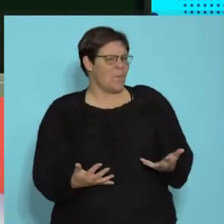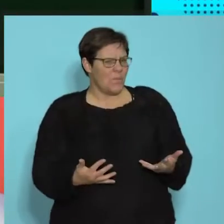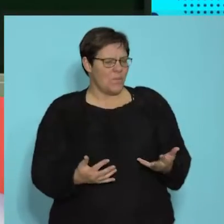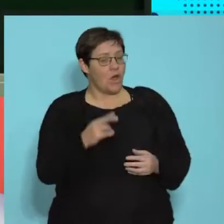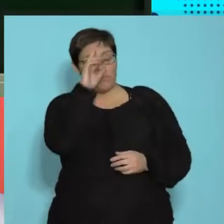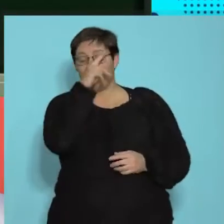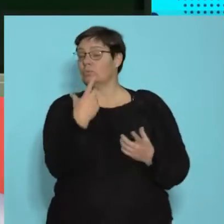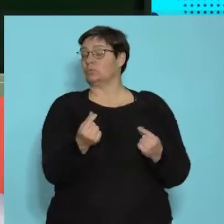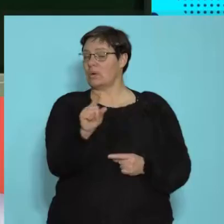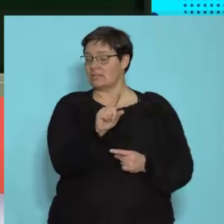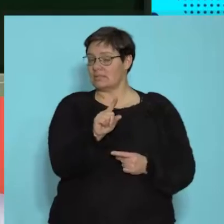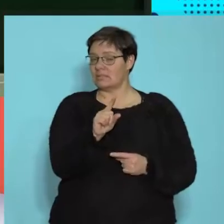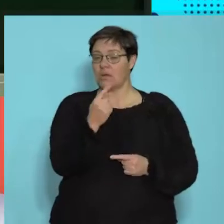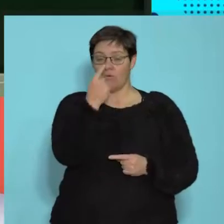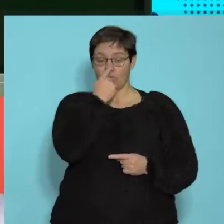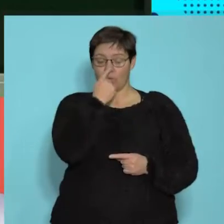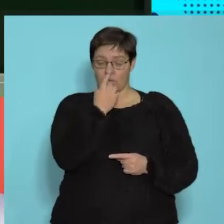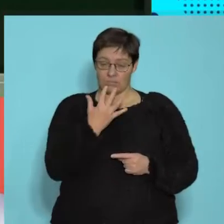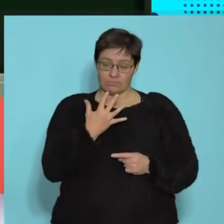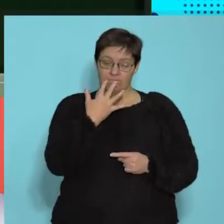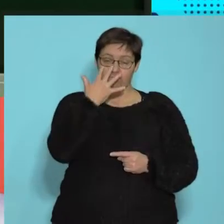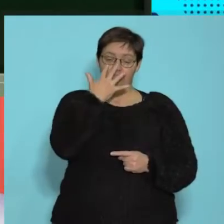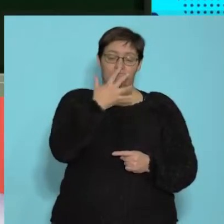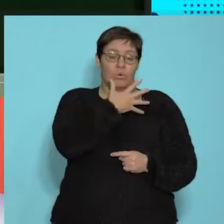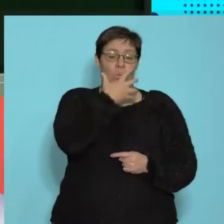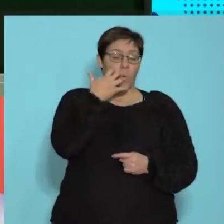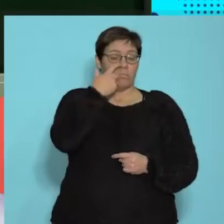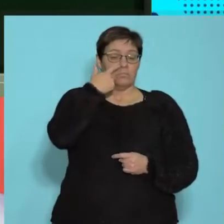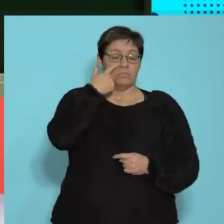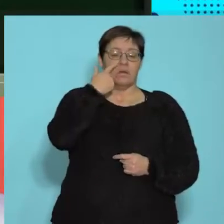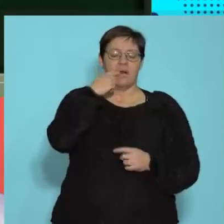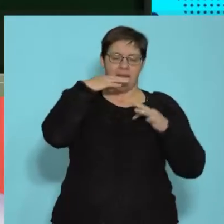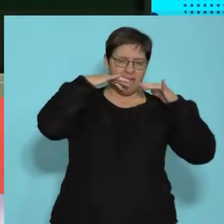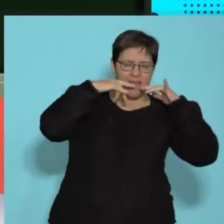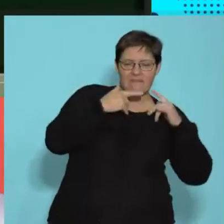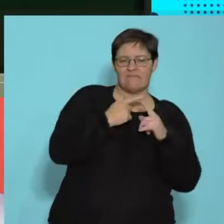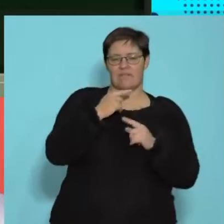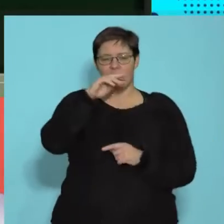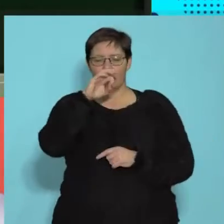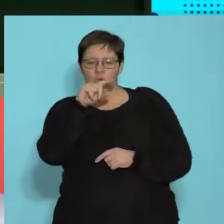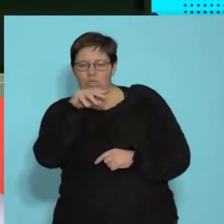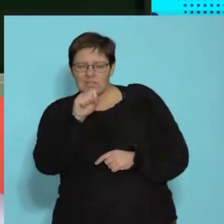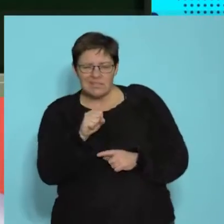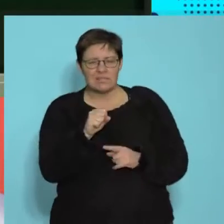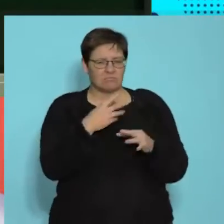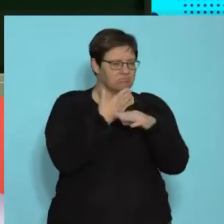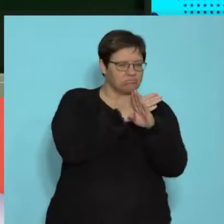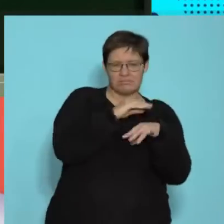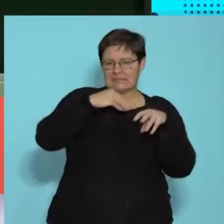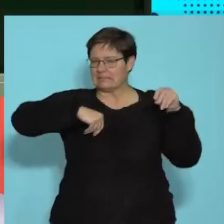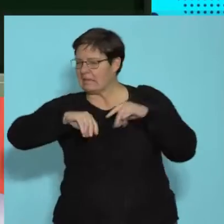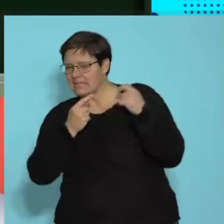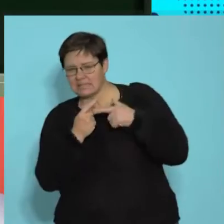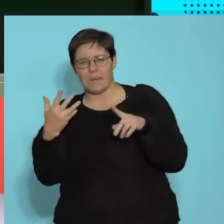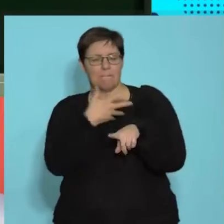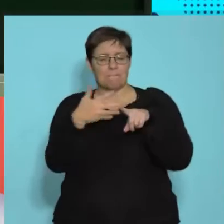look like? And remember, what do? We breathe through our nose, right? What do we have? We have hairs and we have all this mucus to